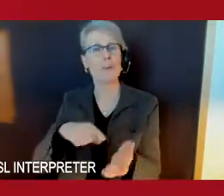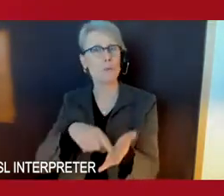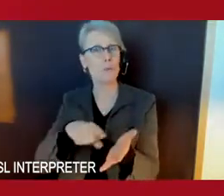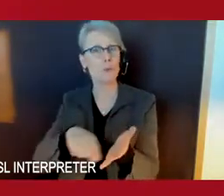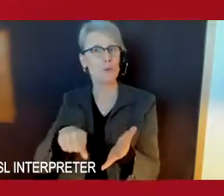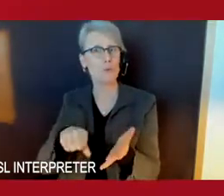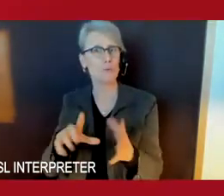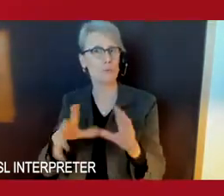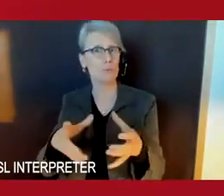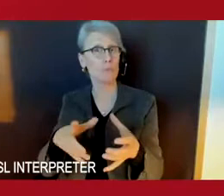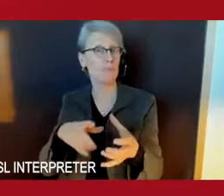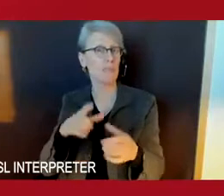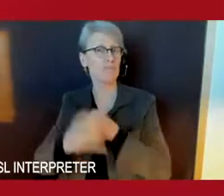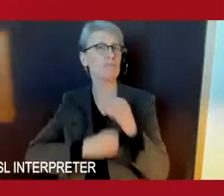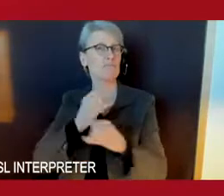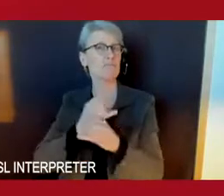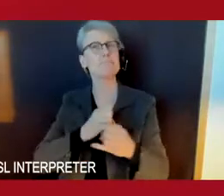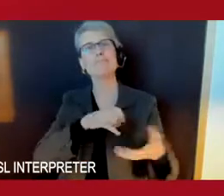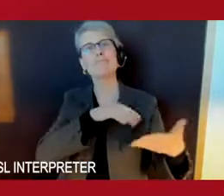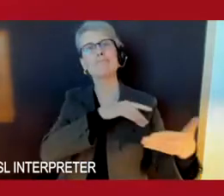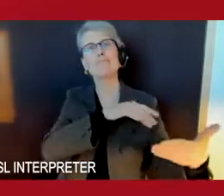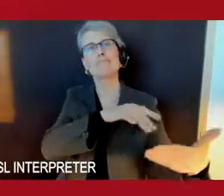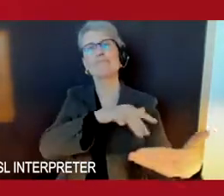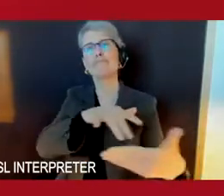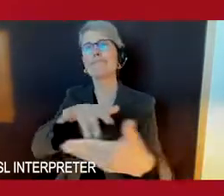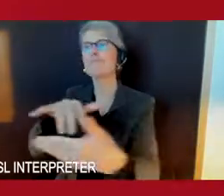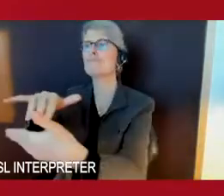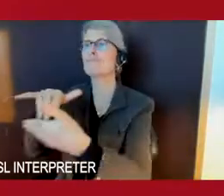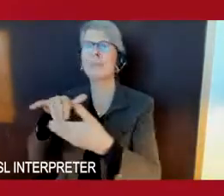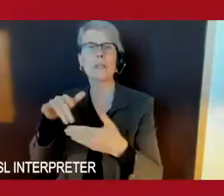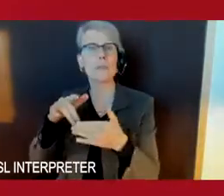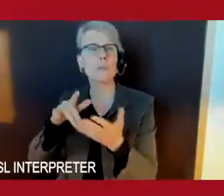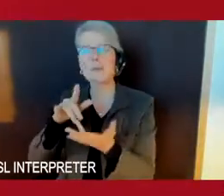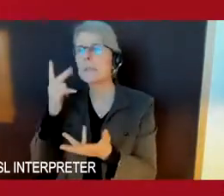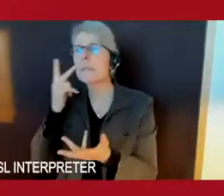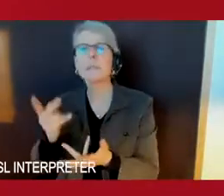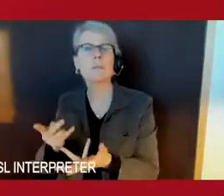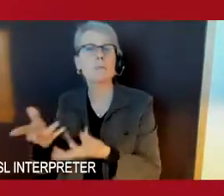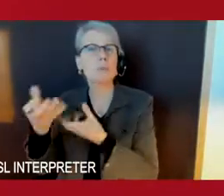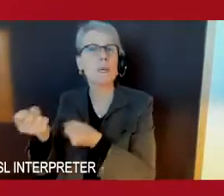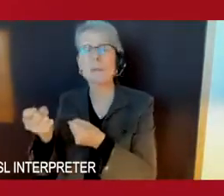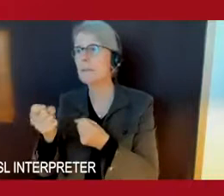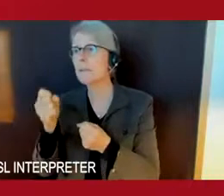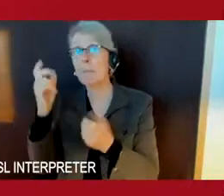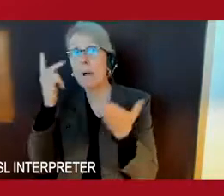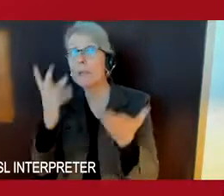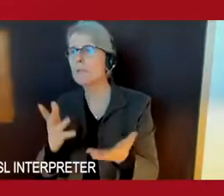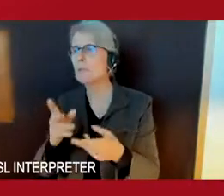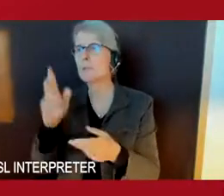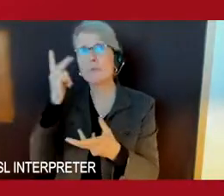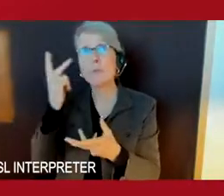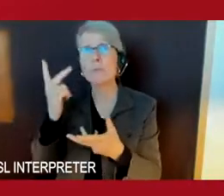effectively a research firm that goes around the world to gauge citizens' trust in their